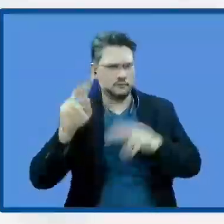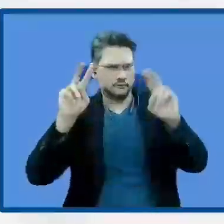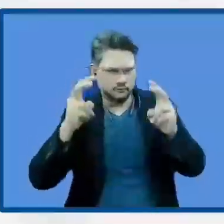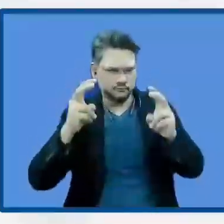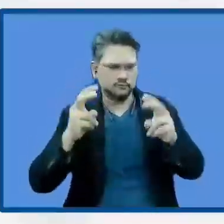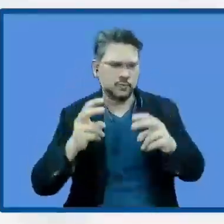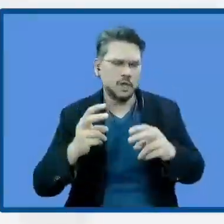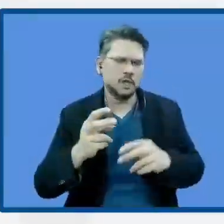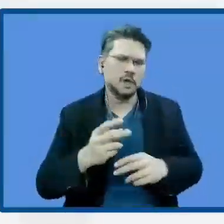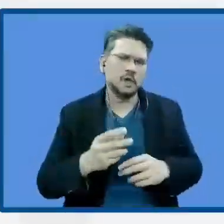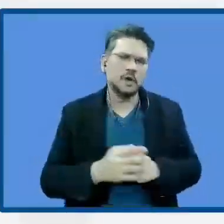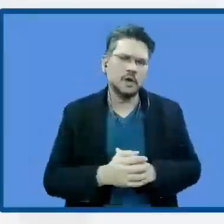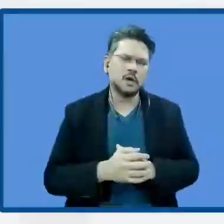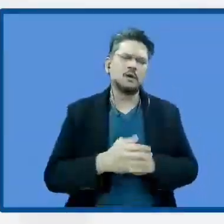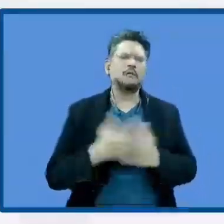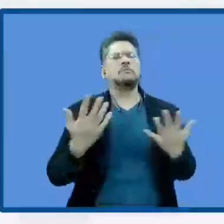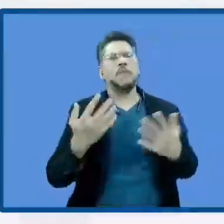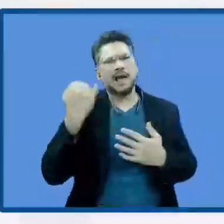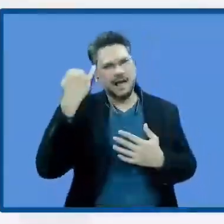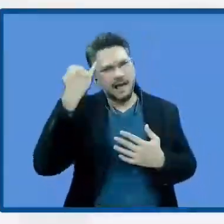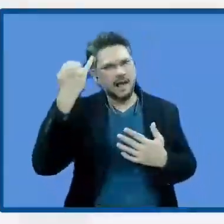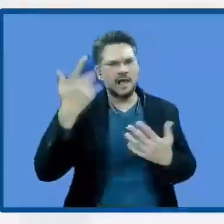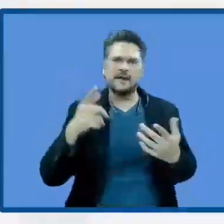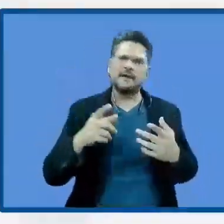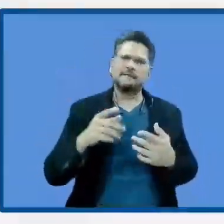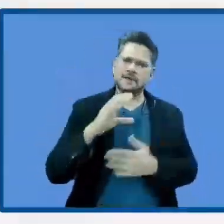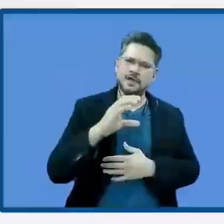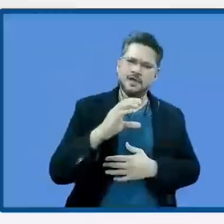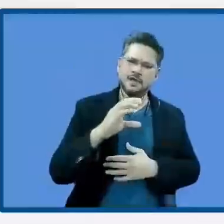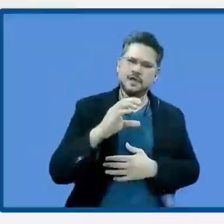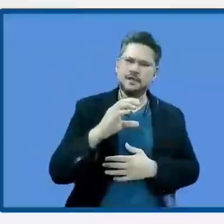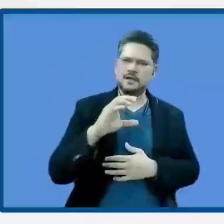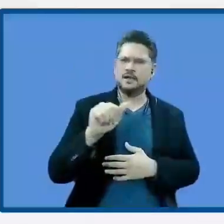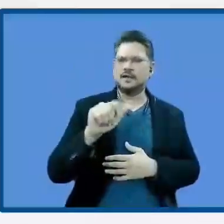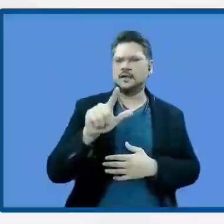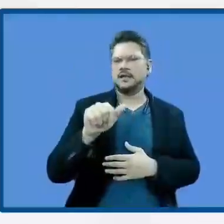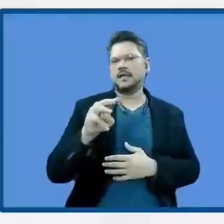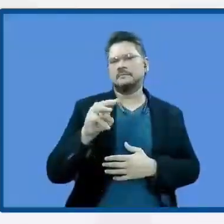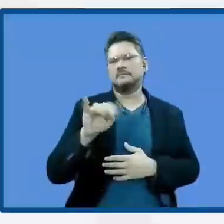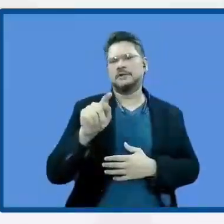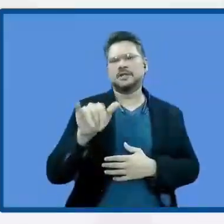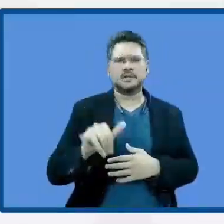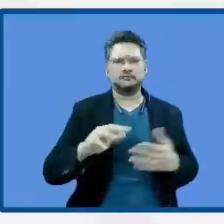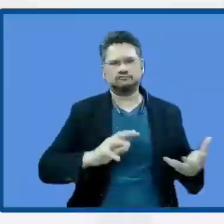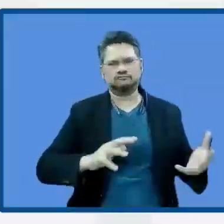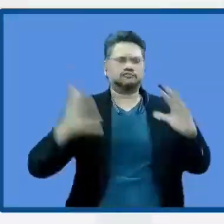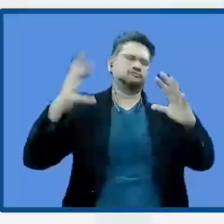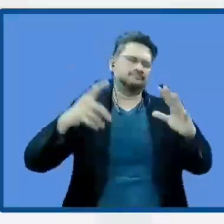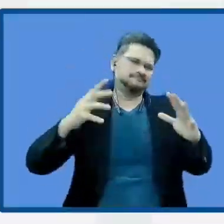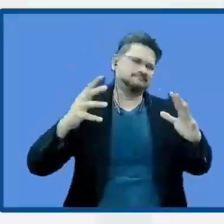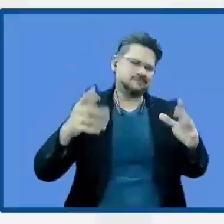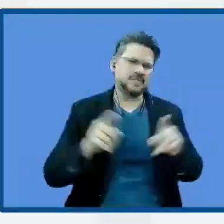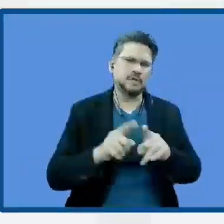the idea of calamity and technocratic unity, where he established a basic principle that